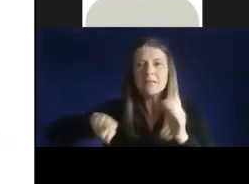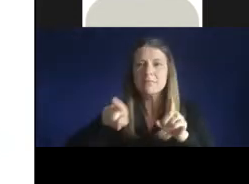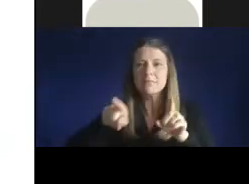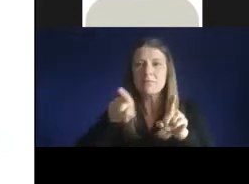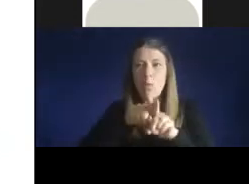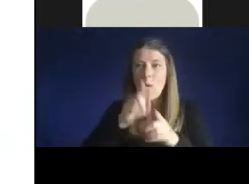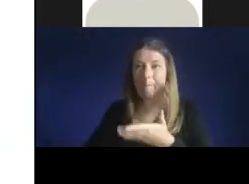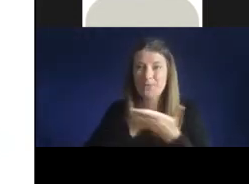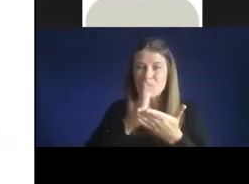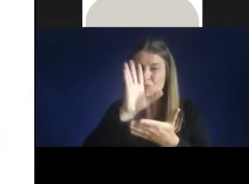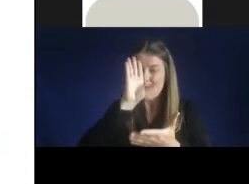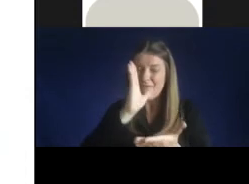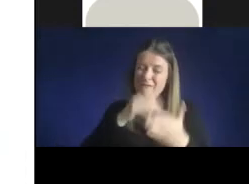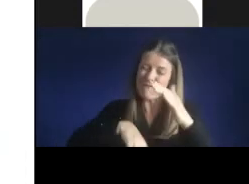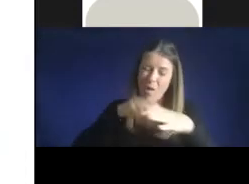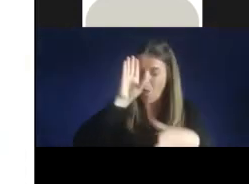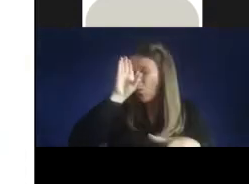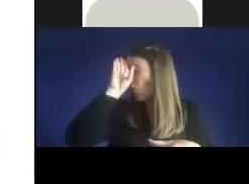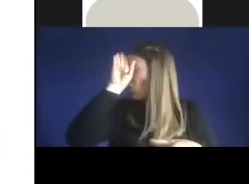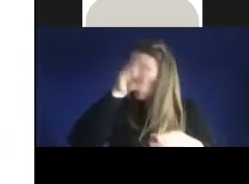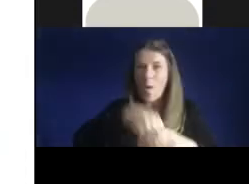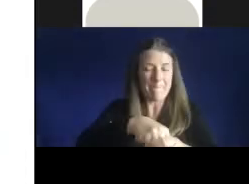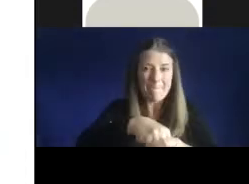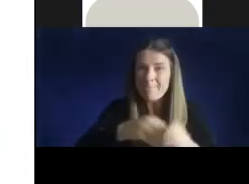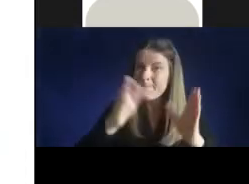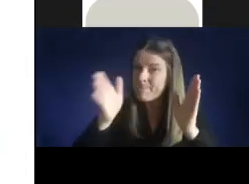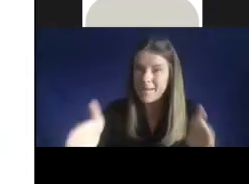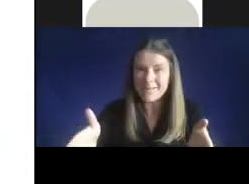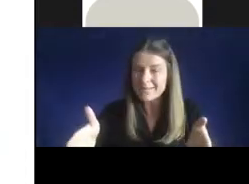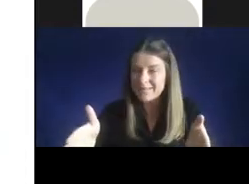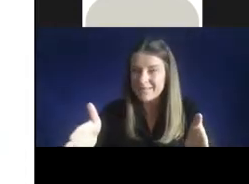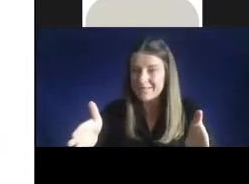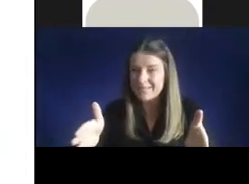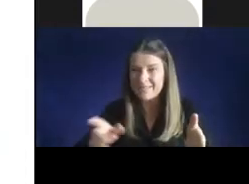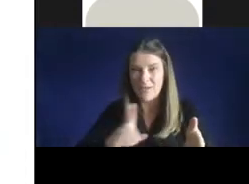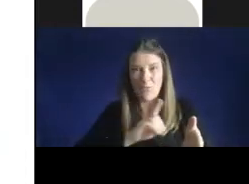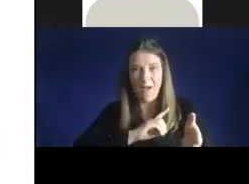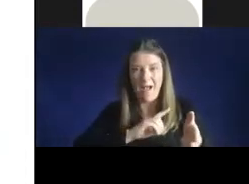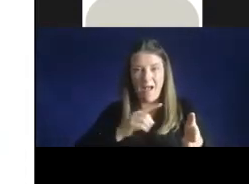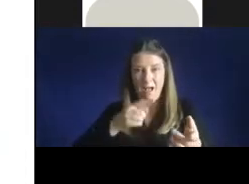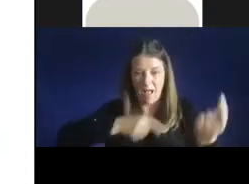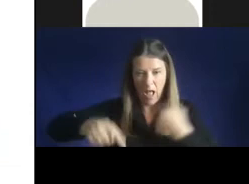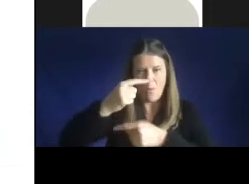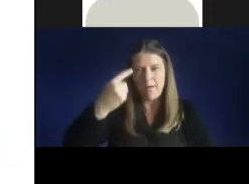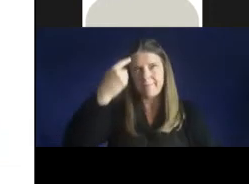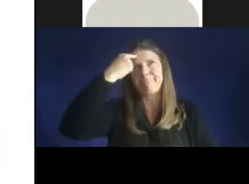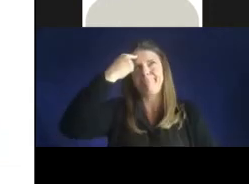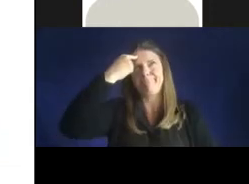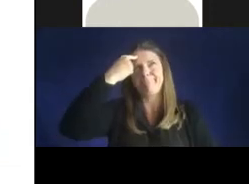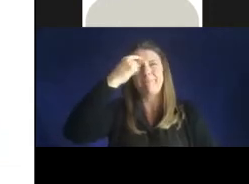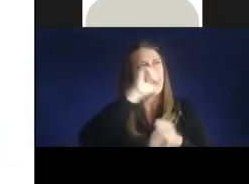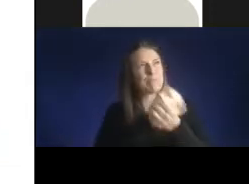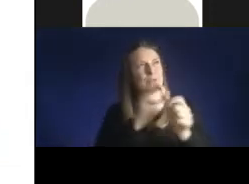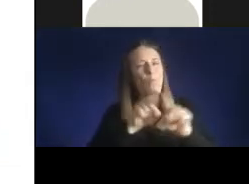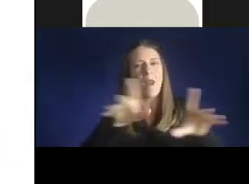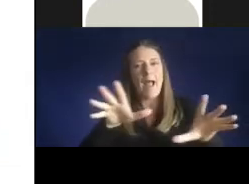of it. There is a lot of learning to be undone around prisons, and a lot that